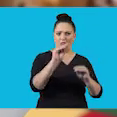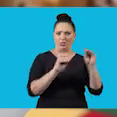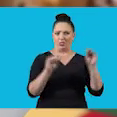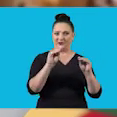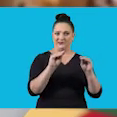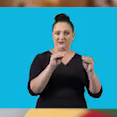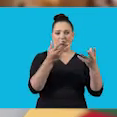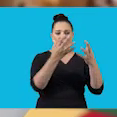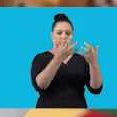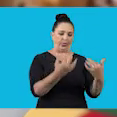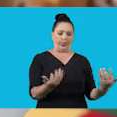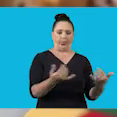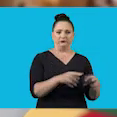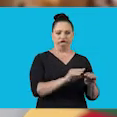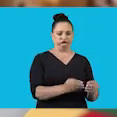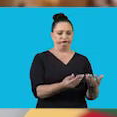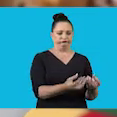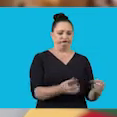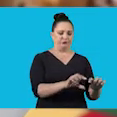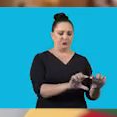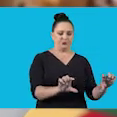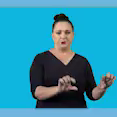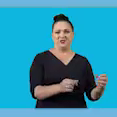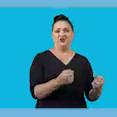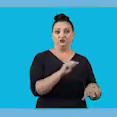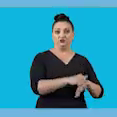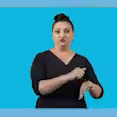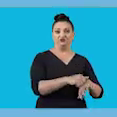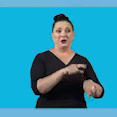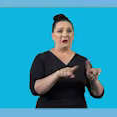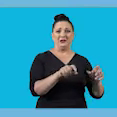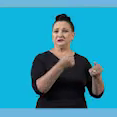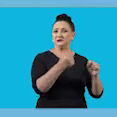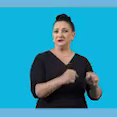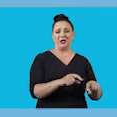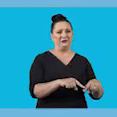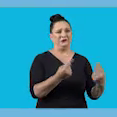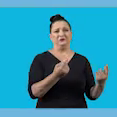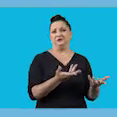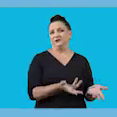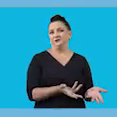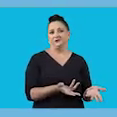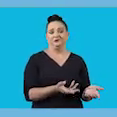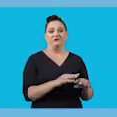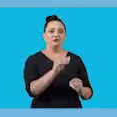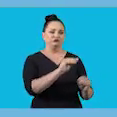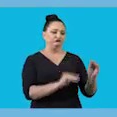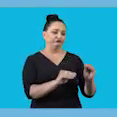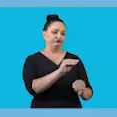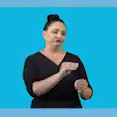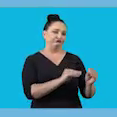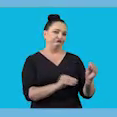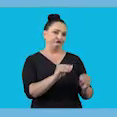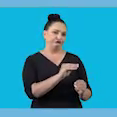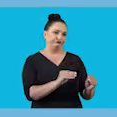each other, and that shape collapsed. So as we can see here, our solid, it is in a specific shape, and it is vibrating, but